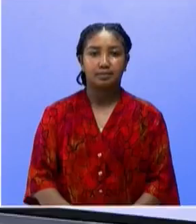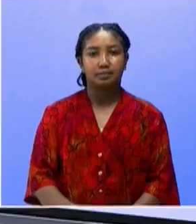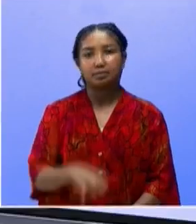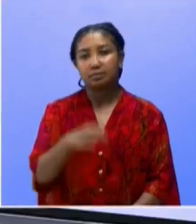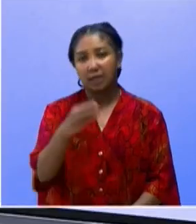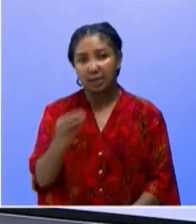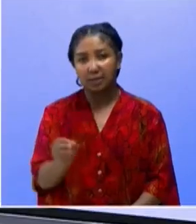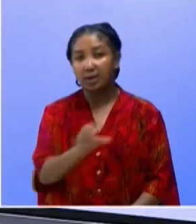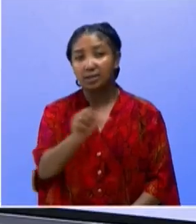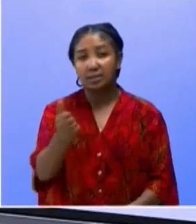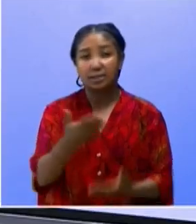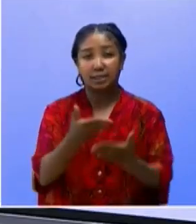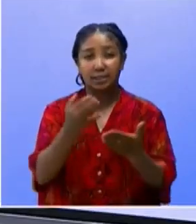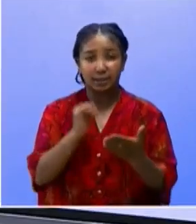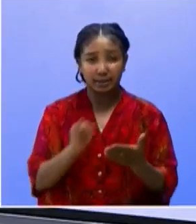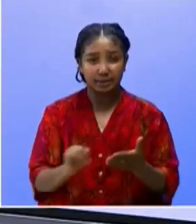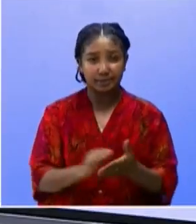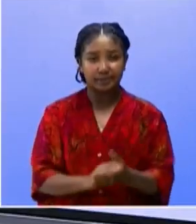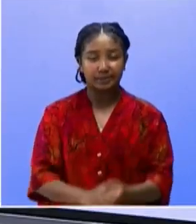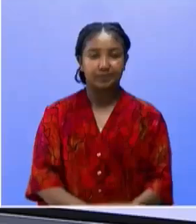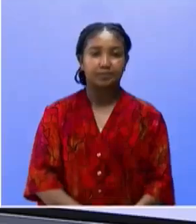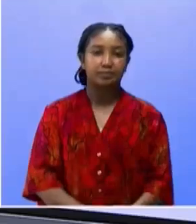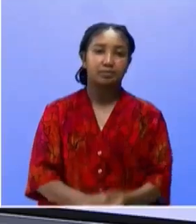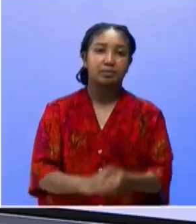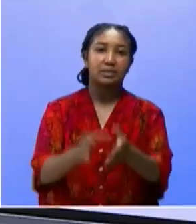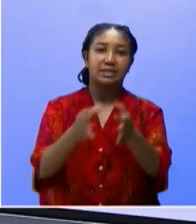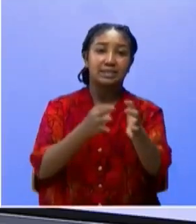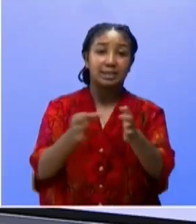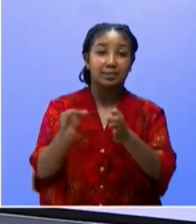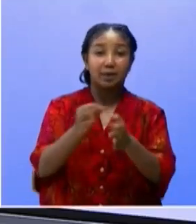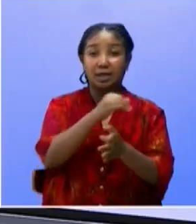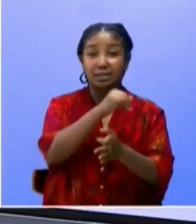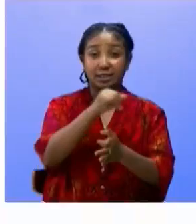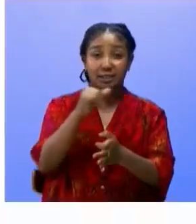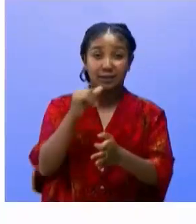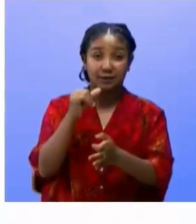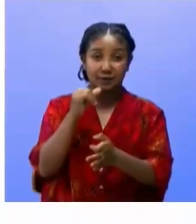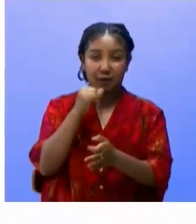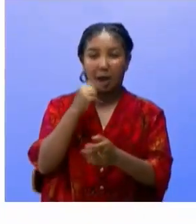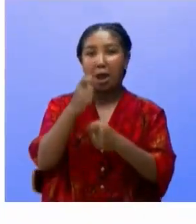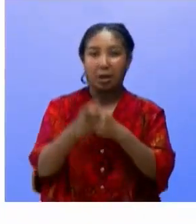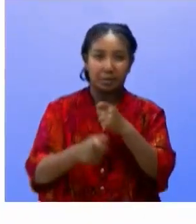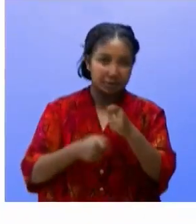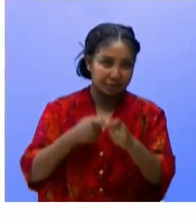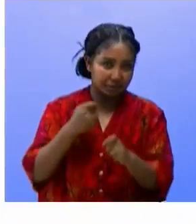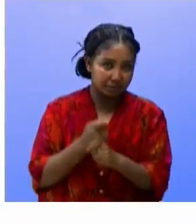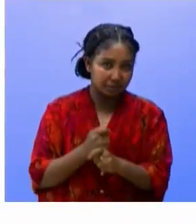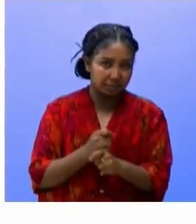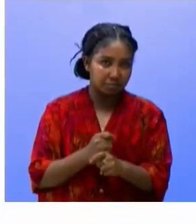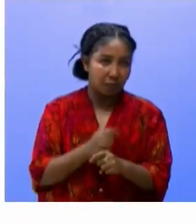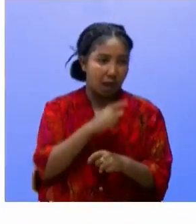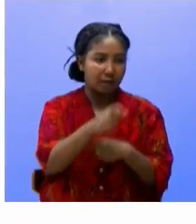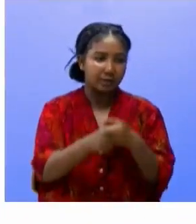And the other thing is descriptive adjective. It is age.